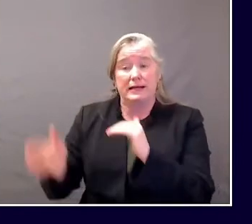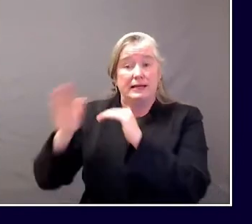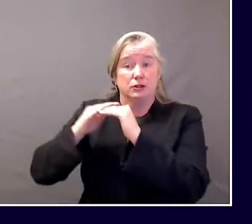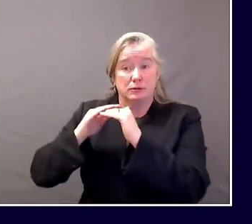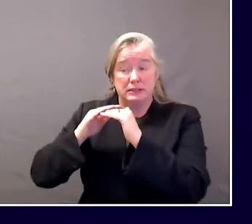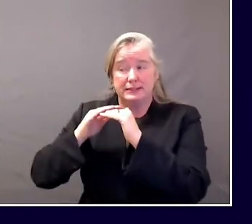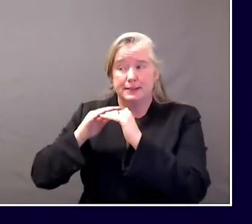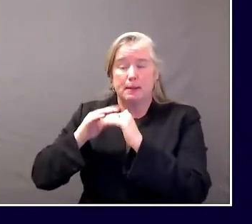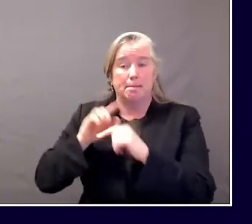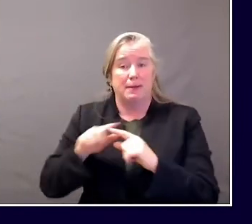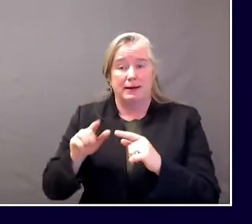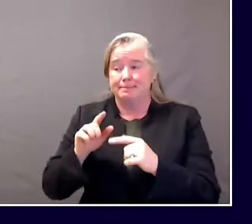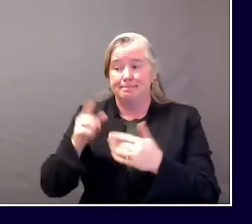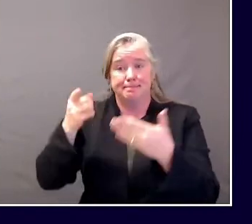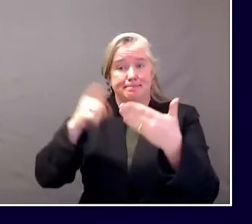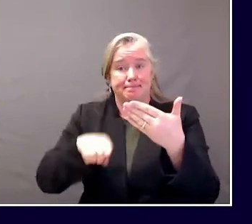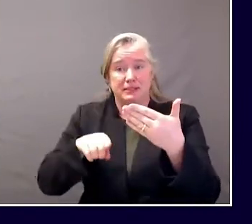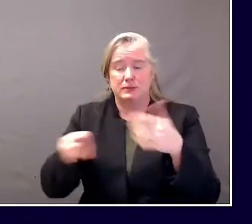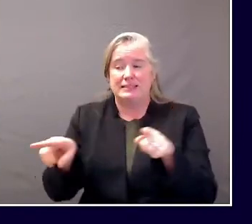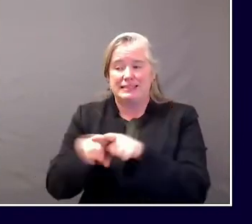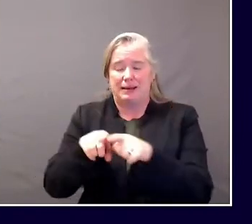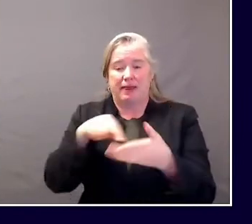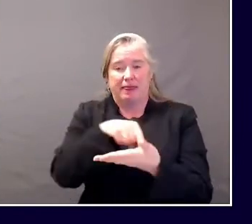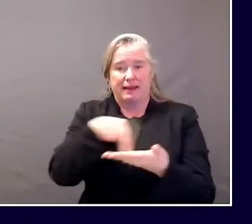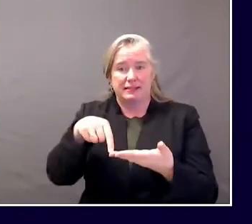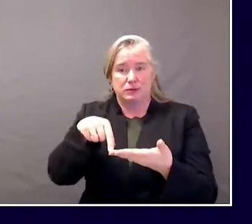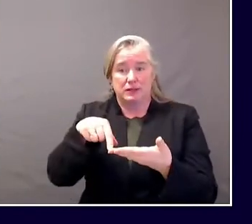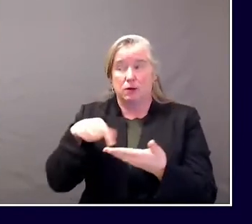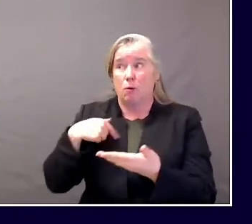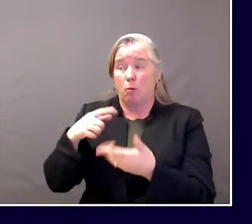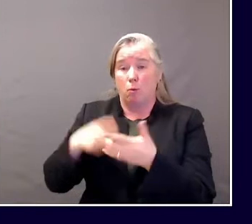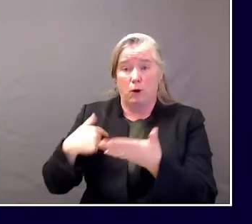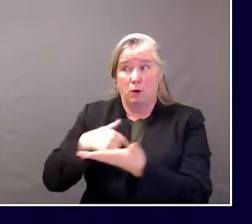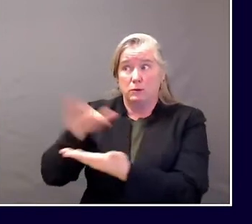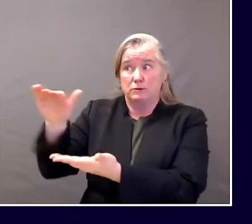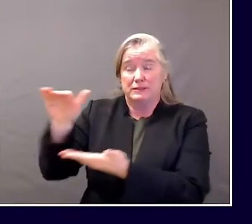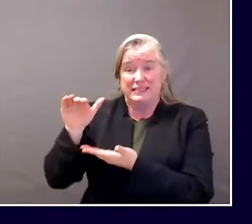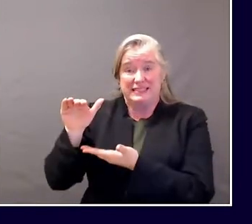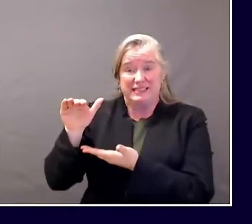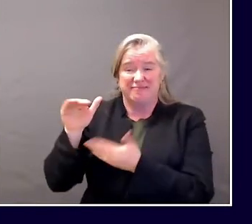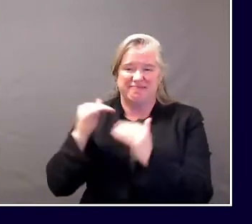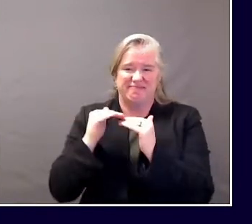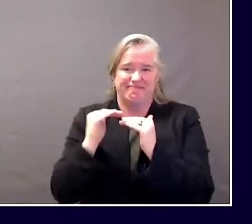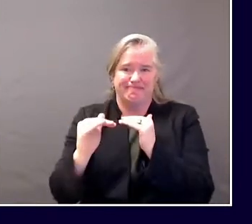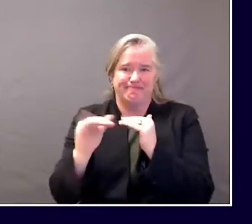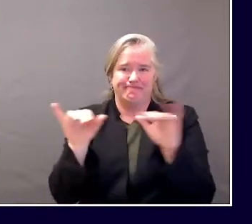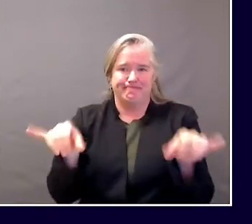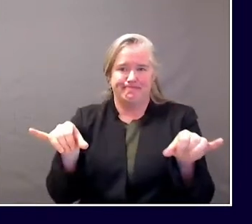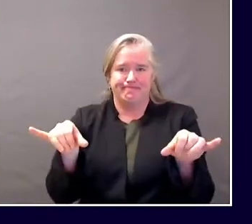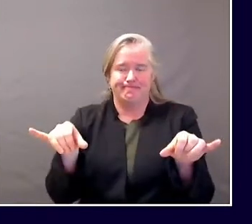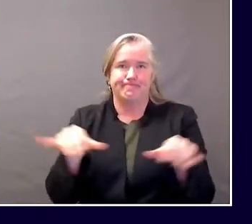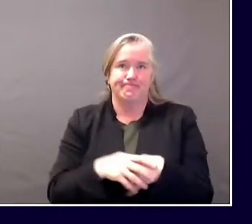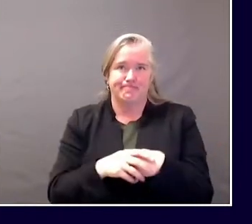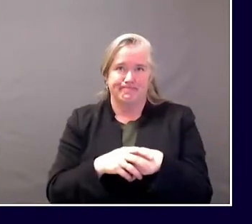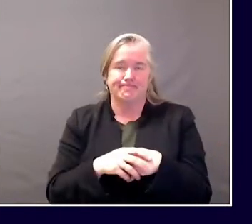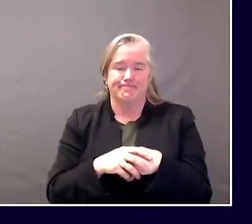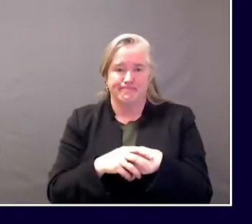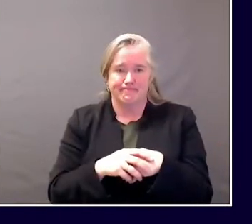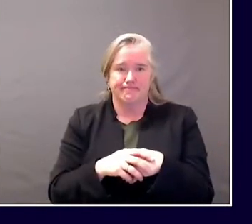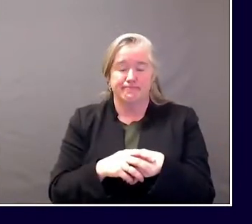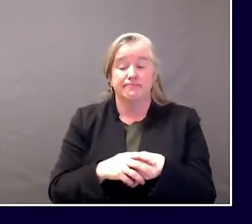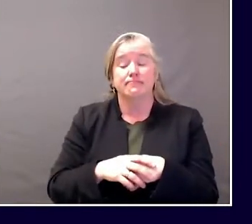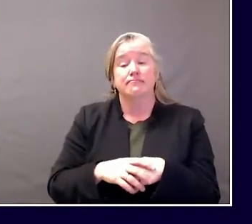with this week, it appears that the volume that we will receive will be flat. Of those